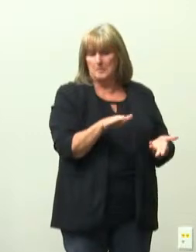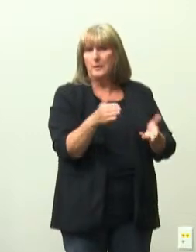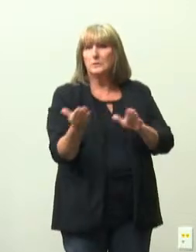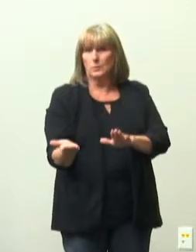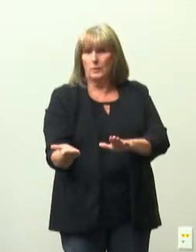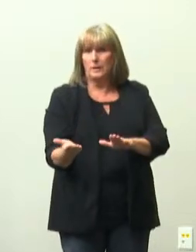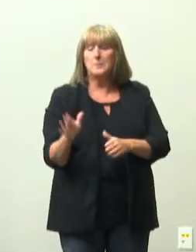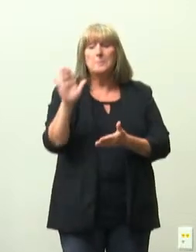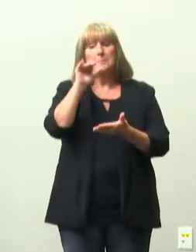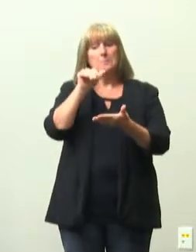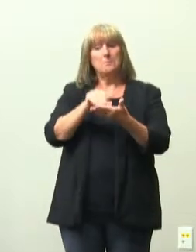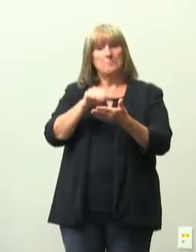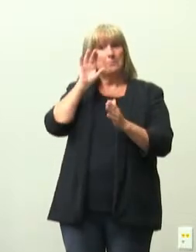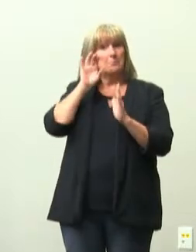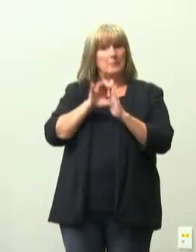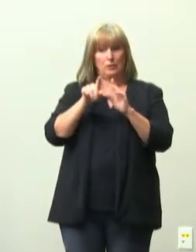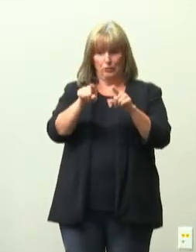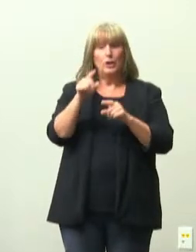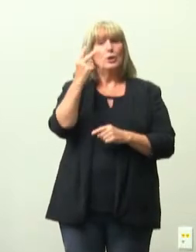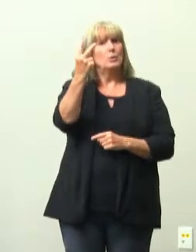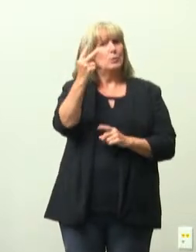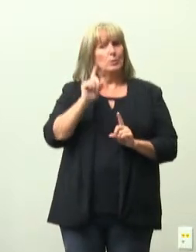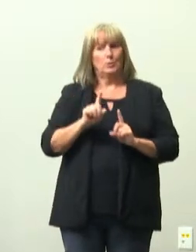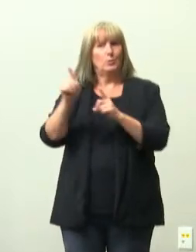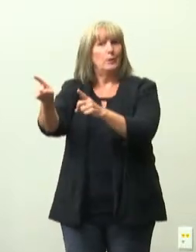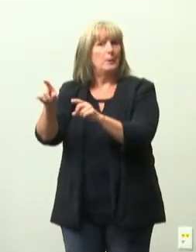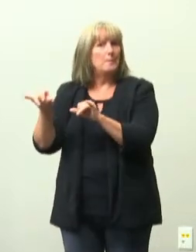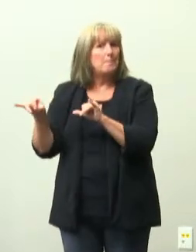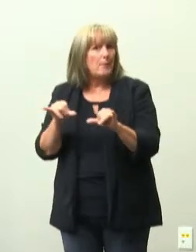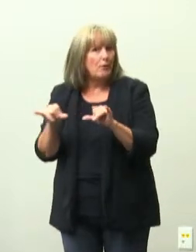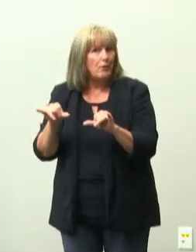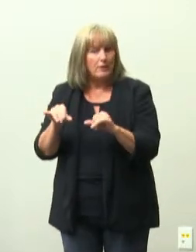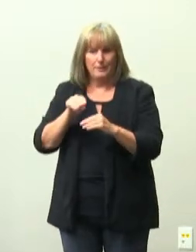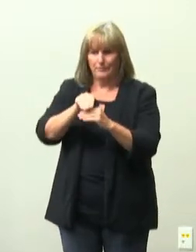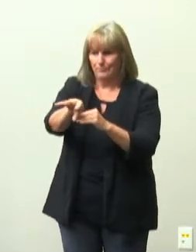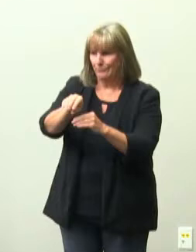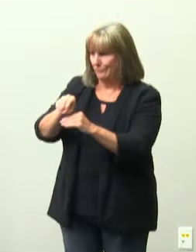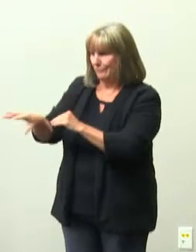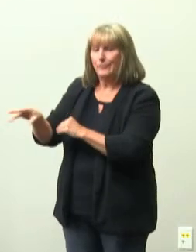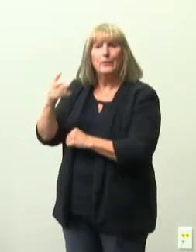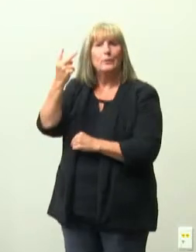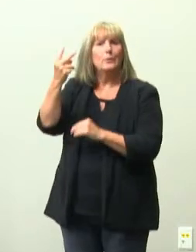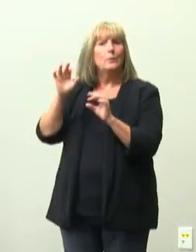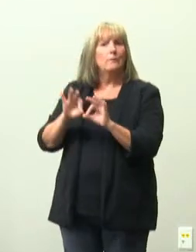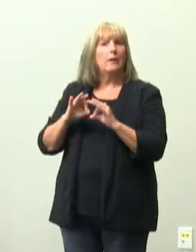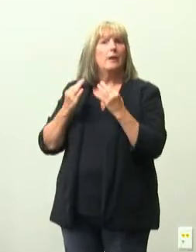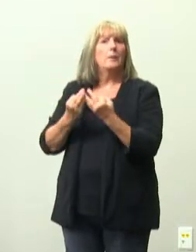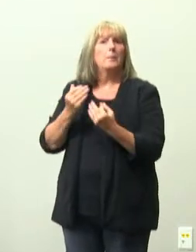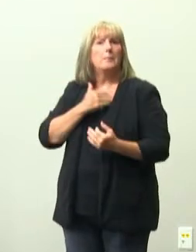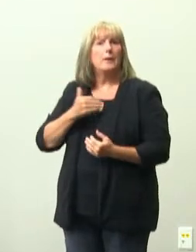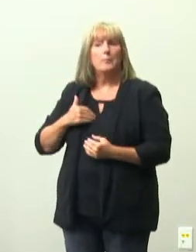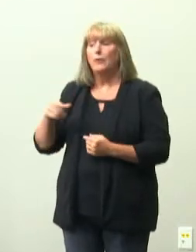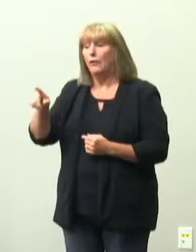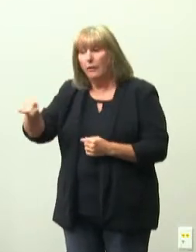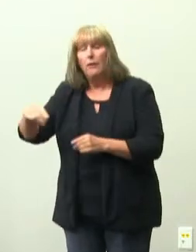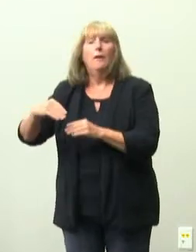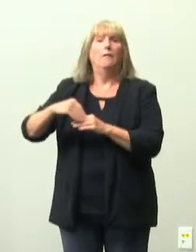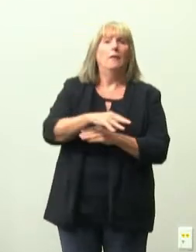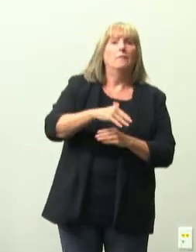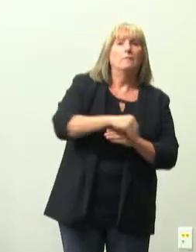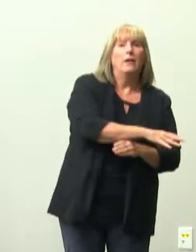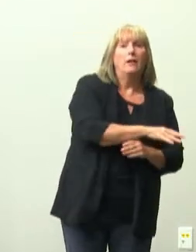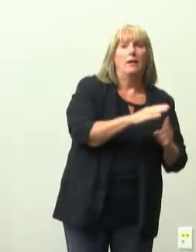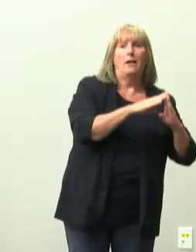graphic, you can see 2 of them also attended a party and infected at least 2 family members, who then infected another member